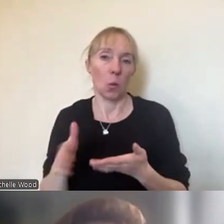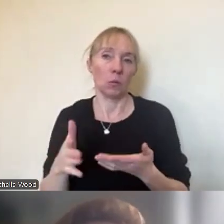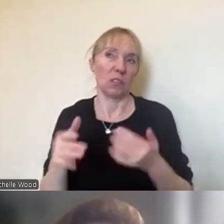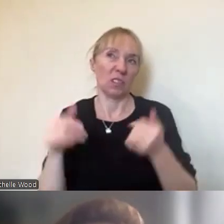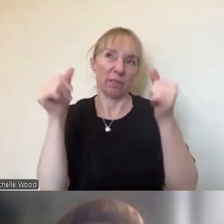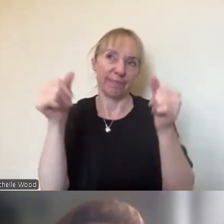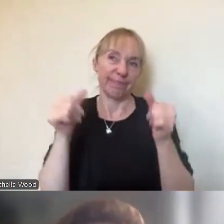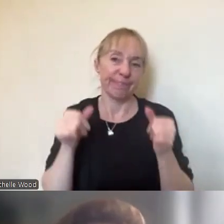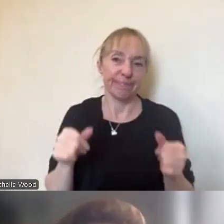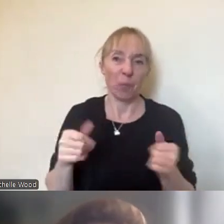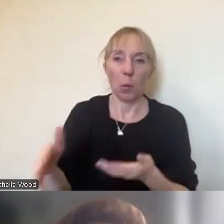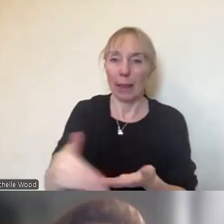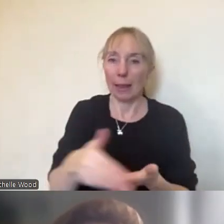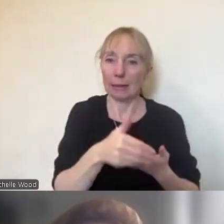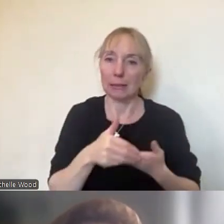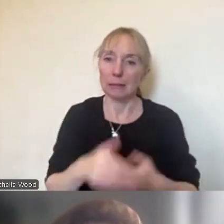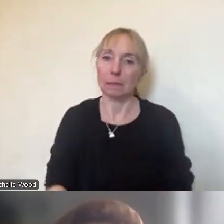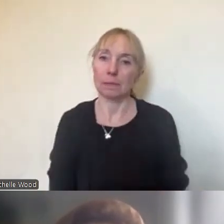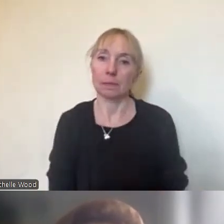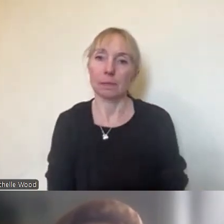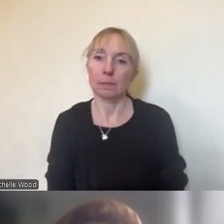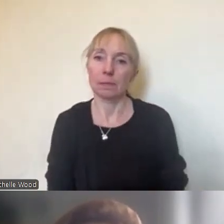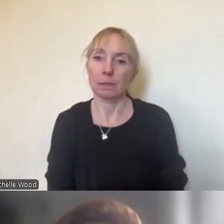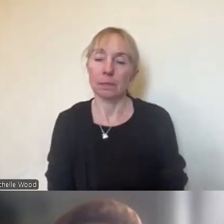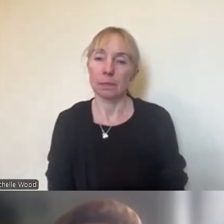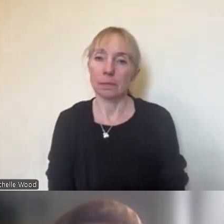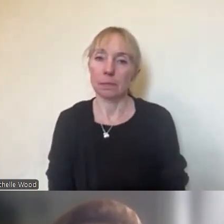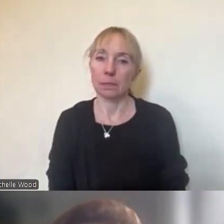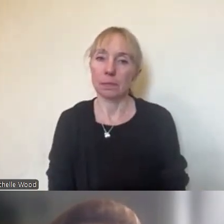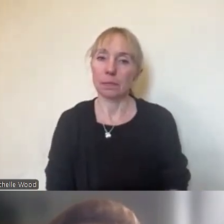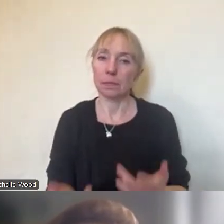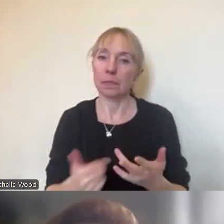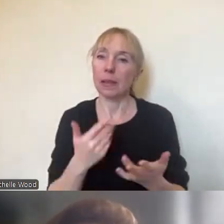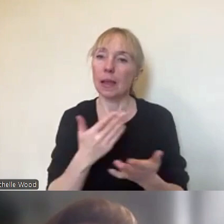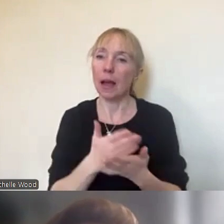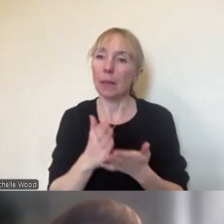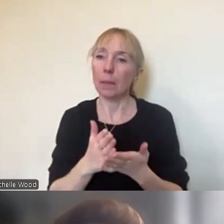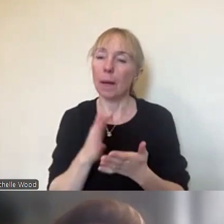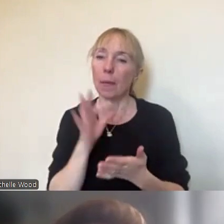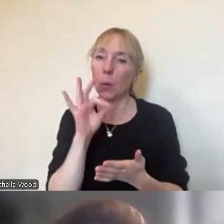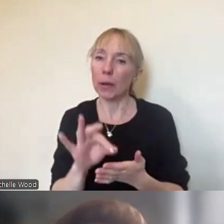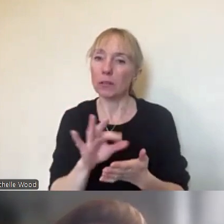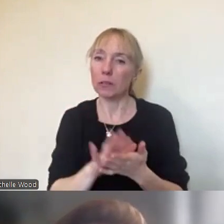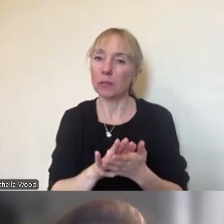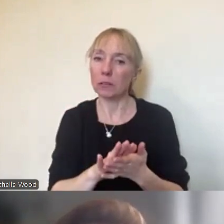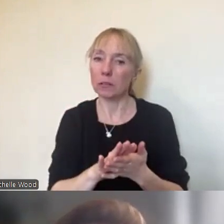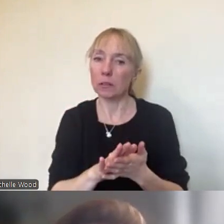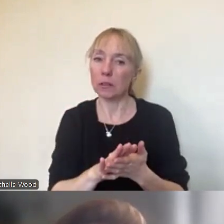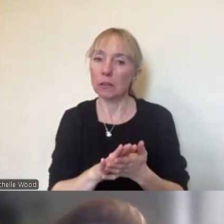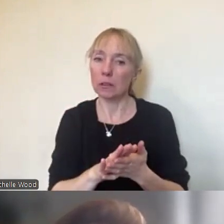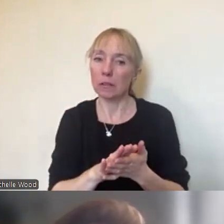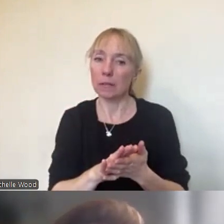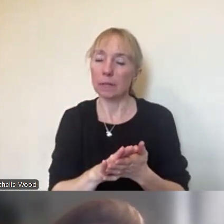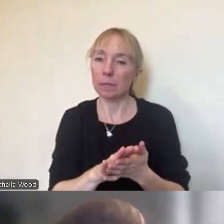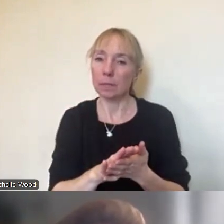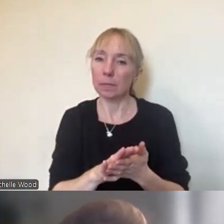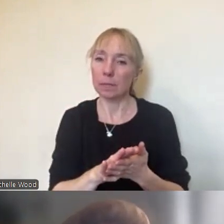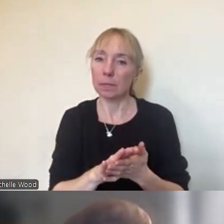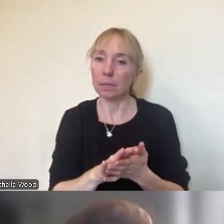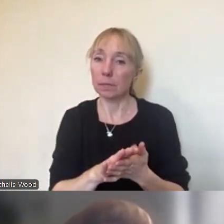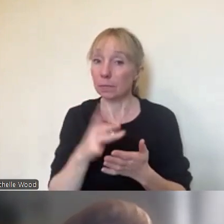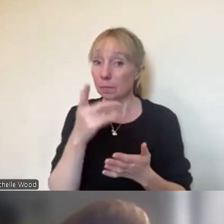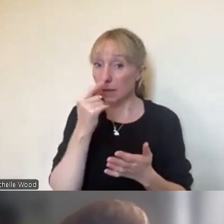far as I know. And I guess the other part of the question was kind of asking whether it could have been a step to